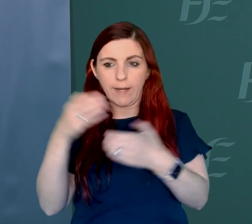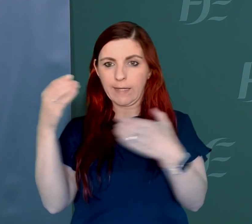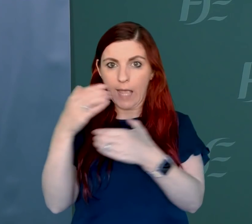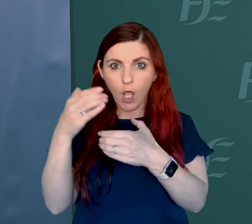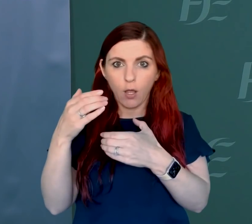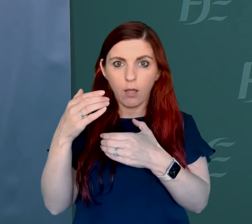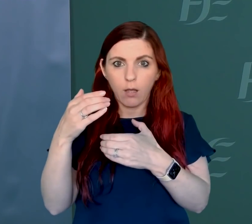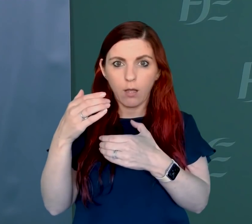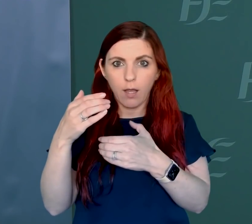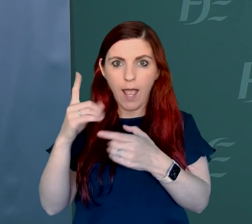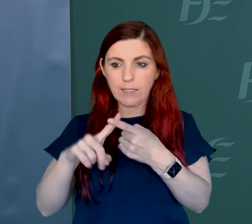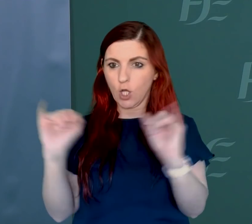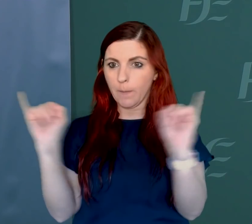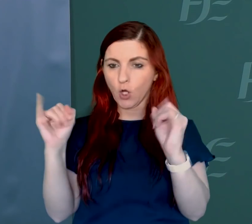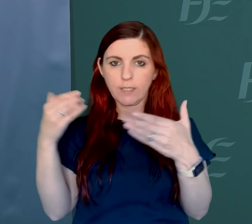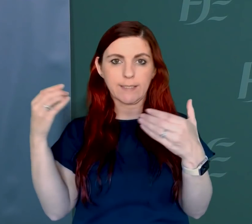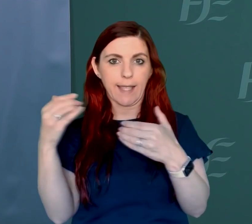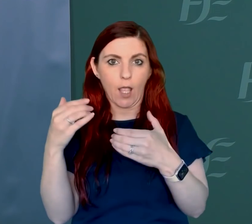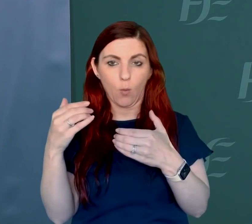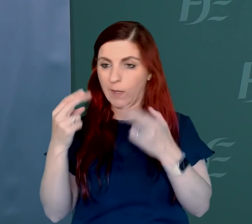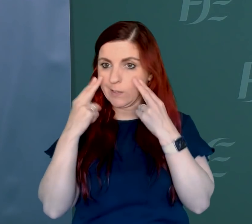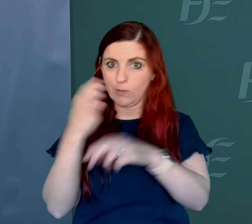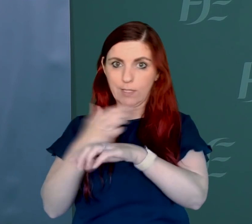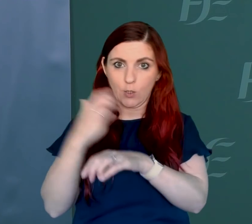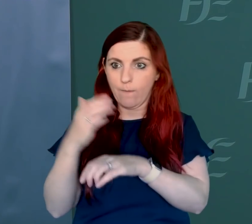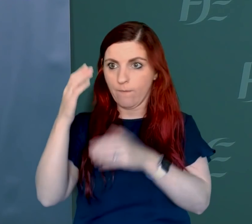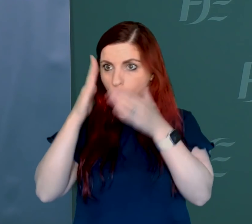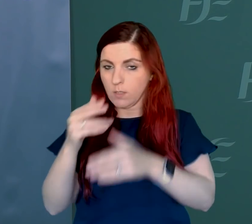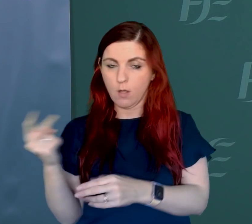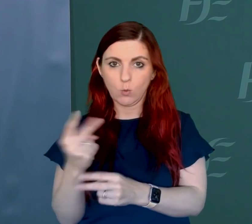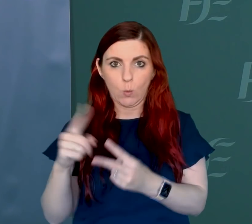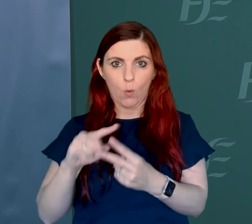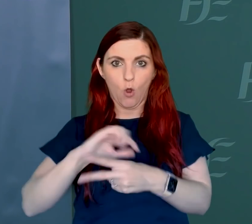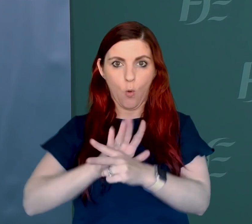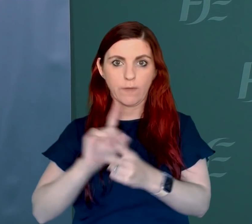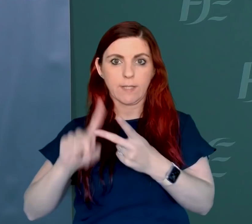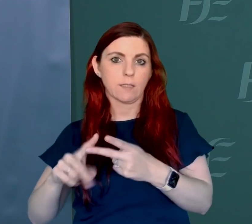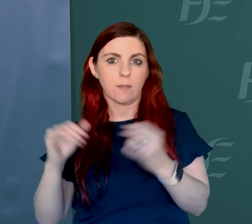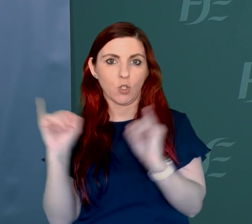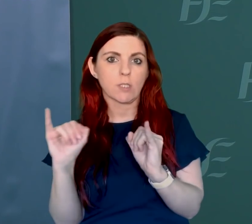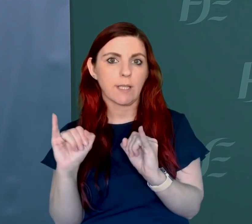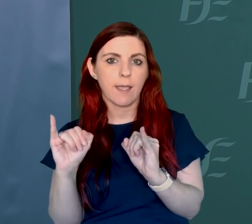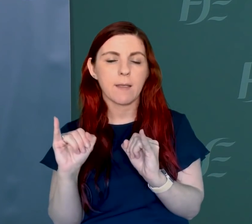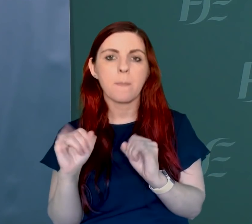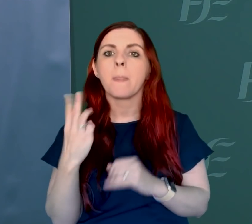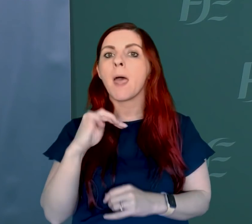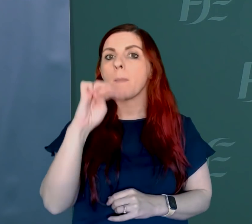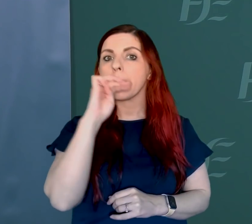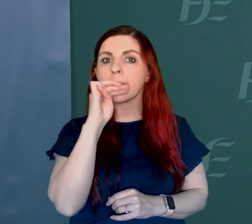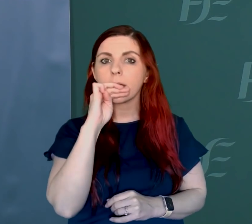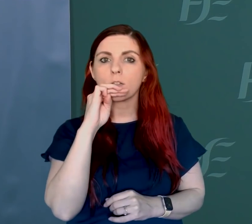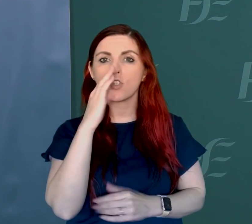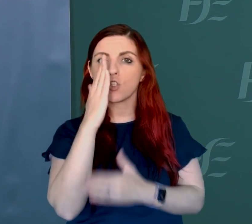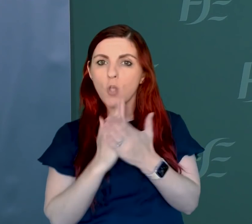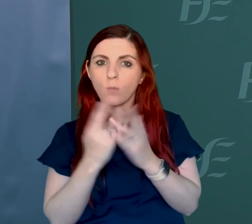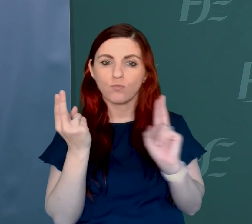time-sensitive care is what we will have to keep focused on. And this may lead and will lead indeed to some curtailment